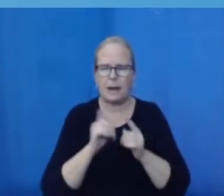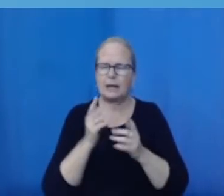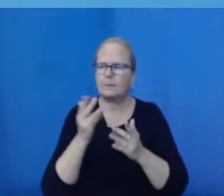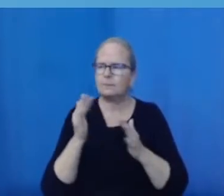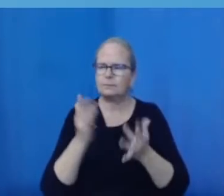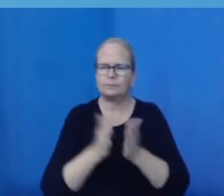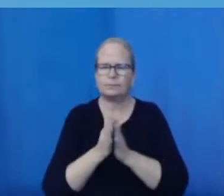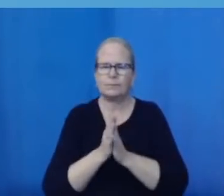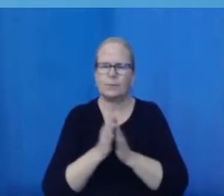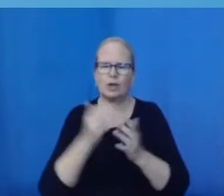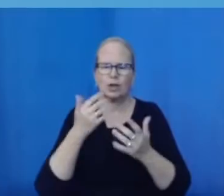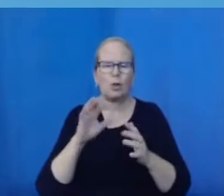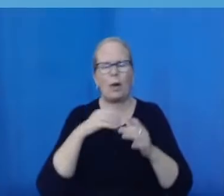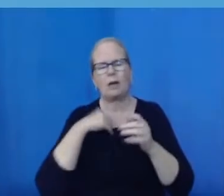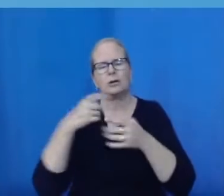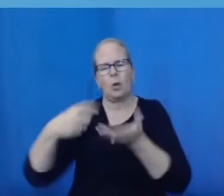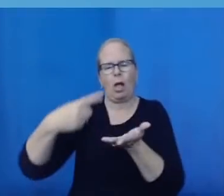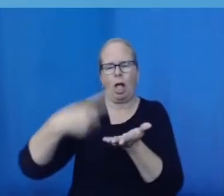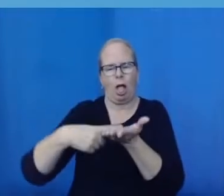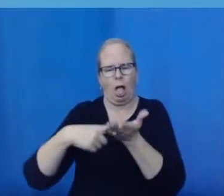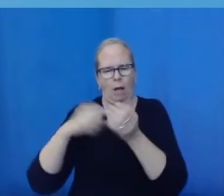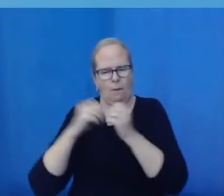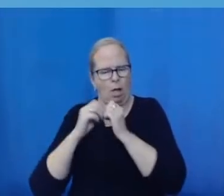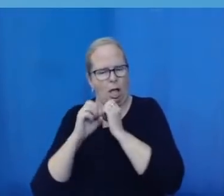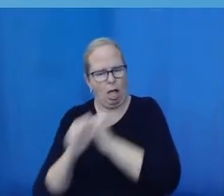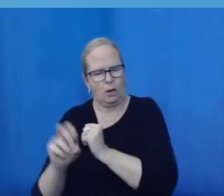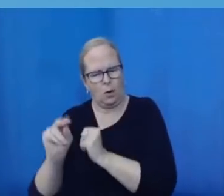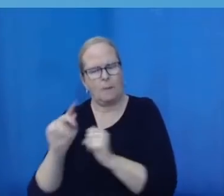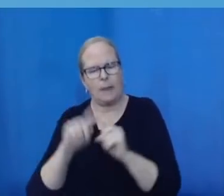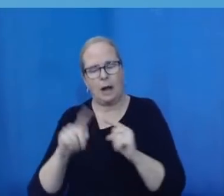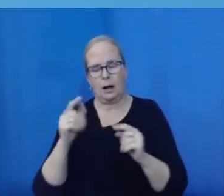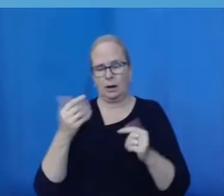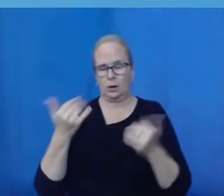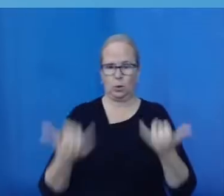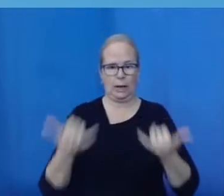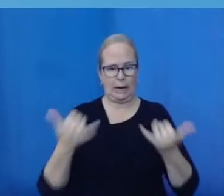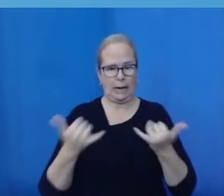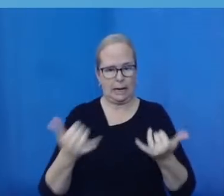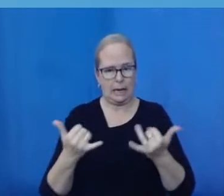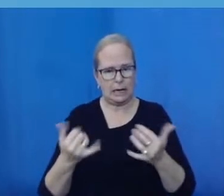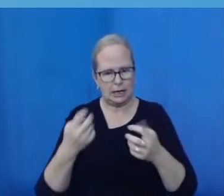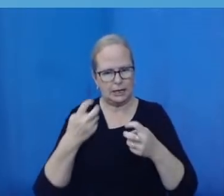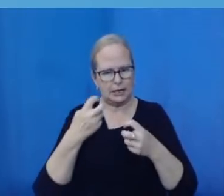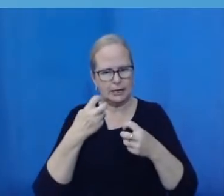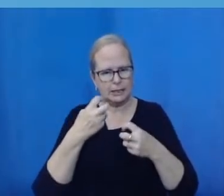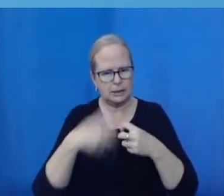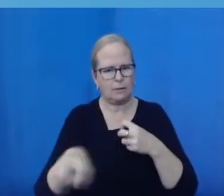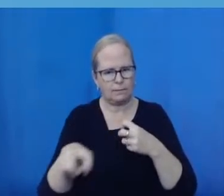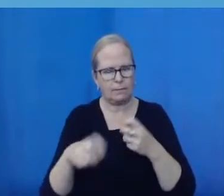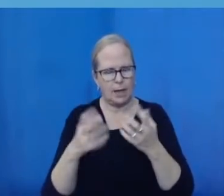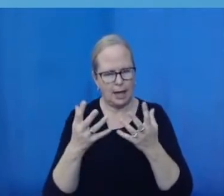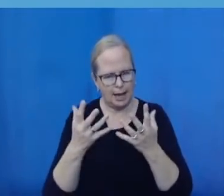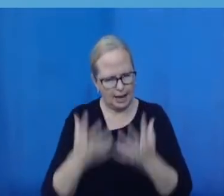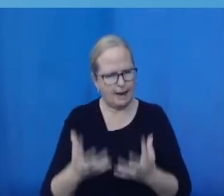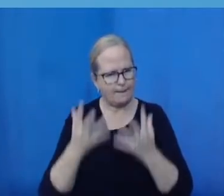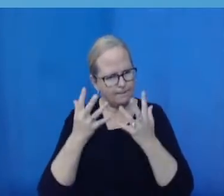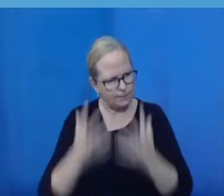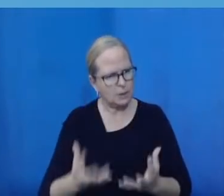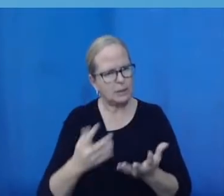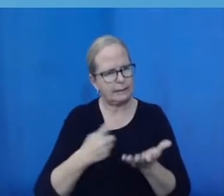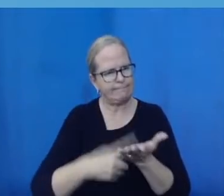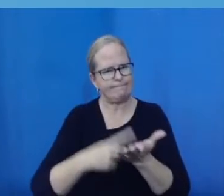already on the verge of it. But I wanted to make sure we talked about that silver lining, because we can use